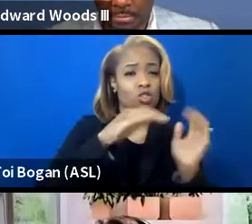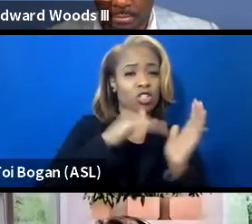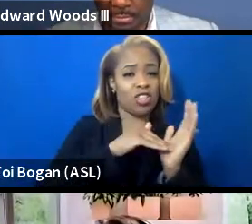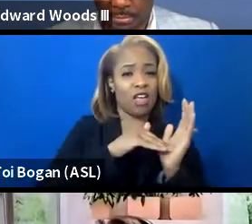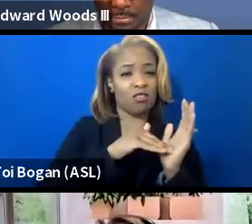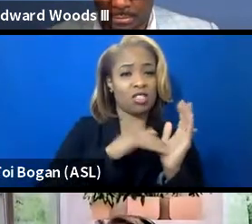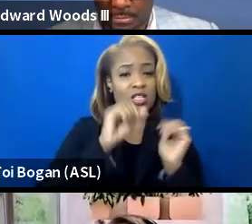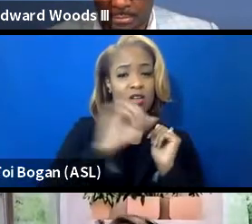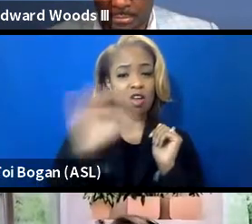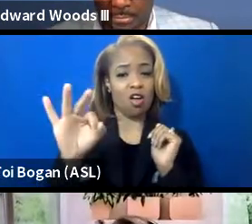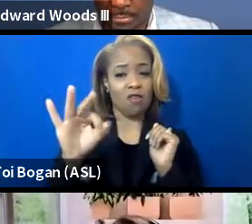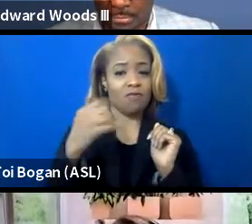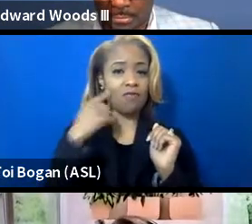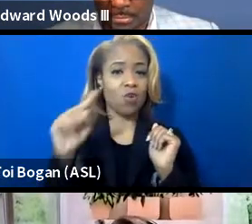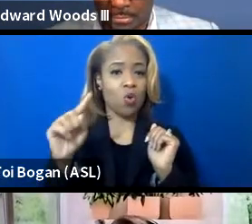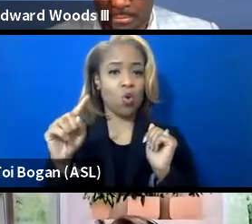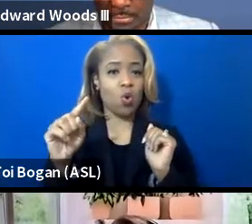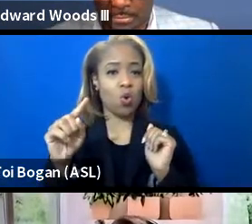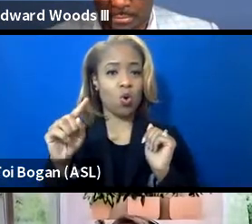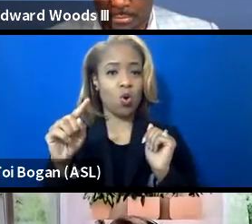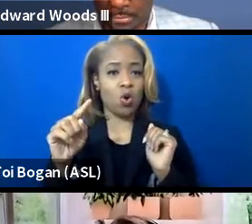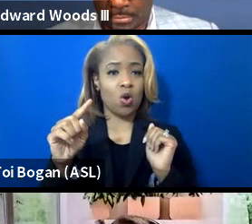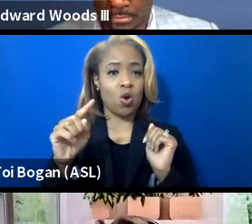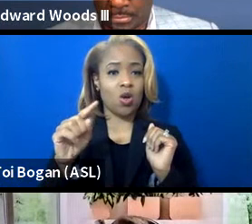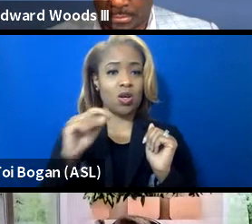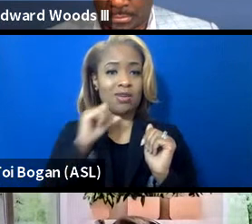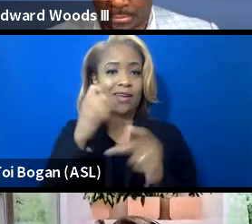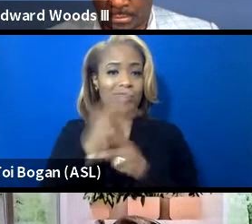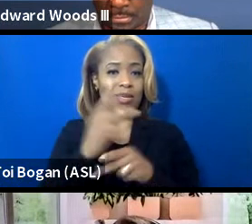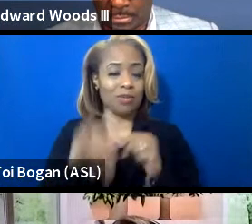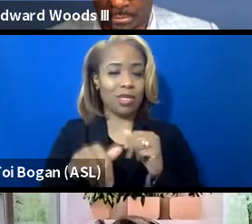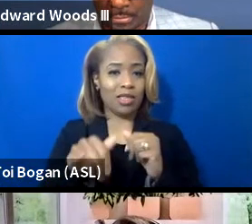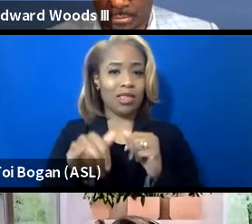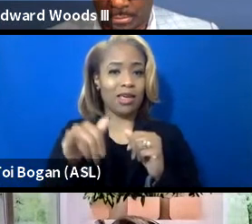off for not retaining our seat.